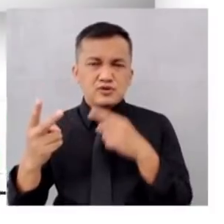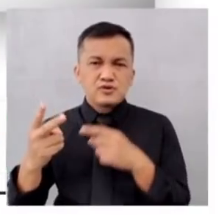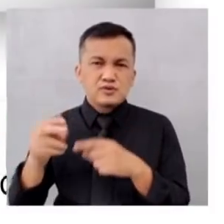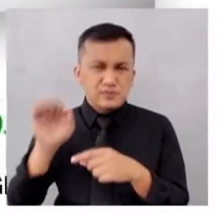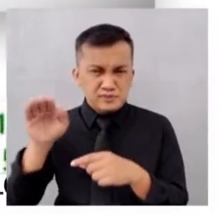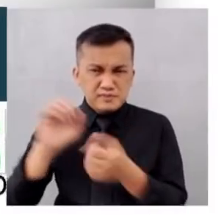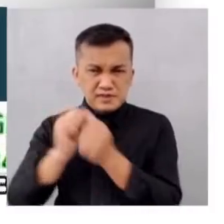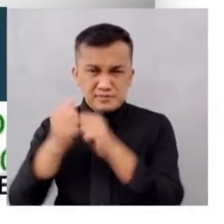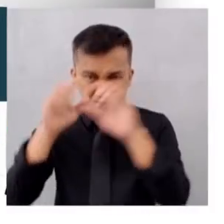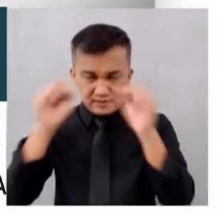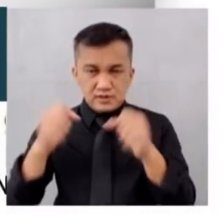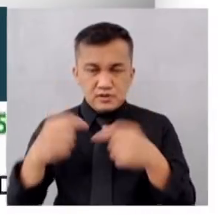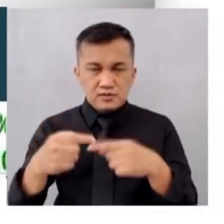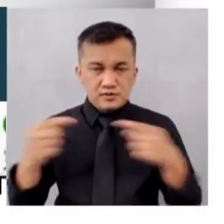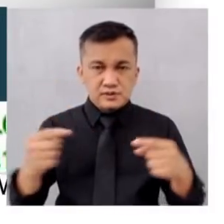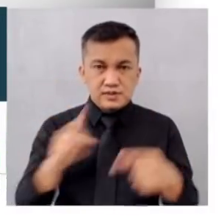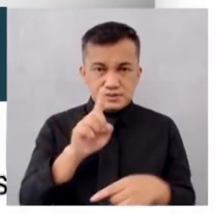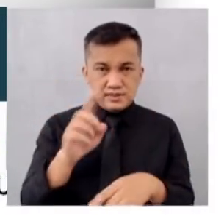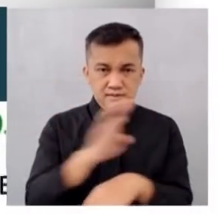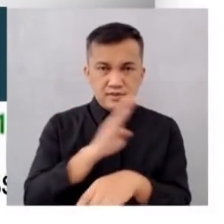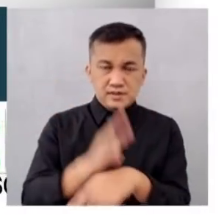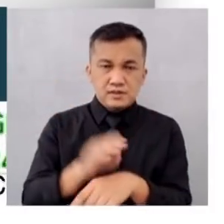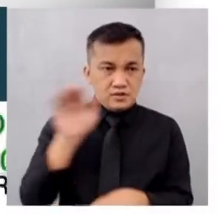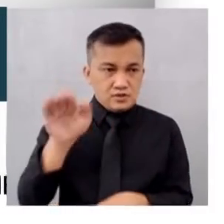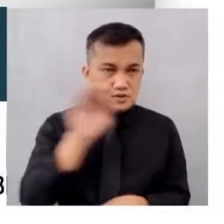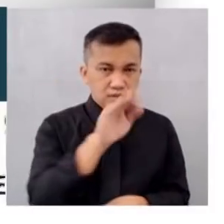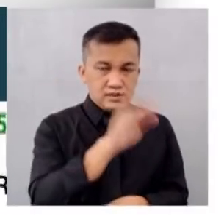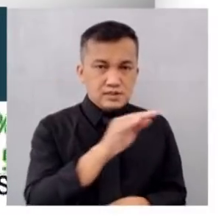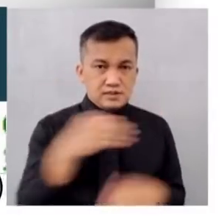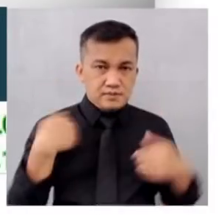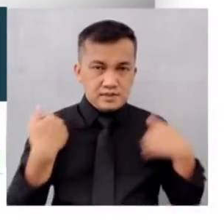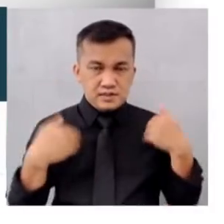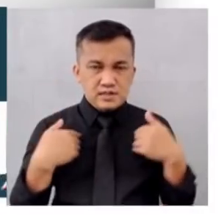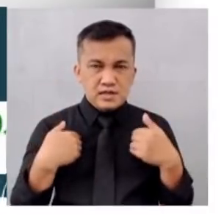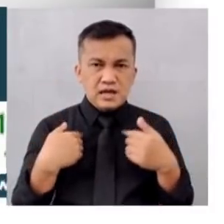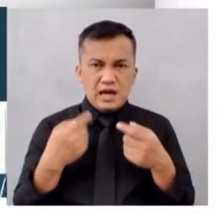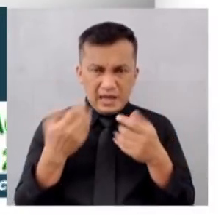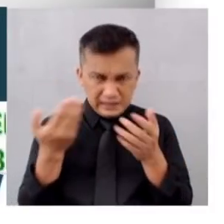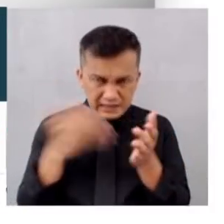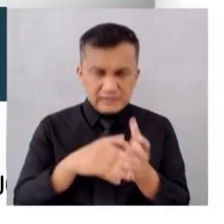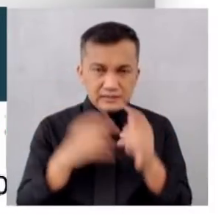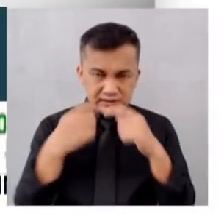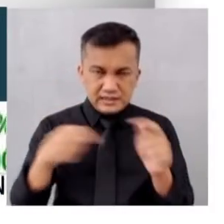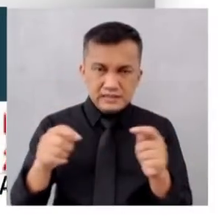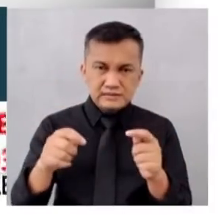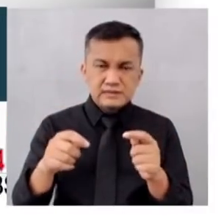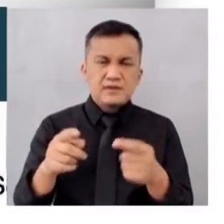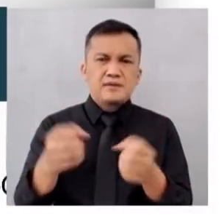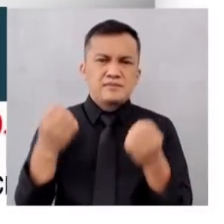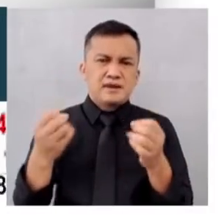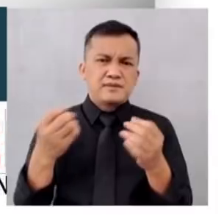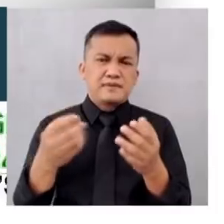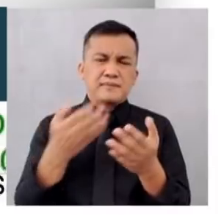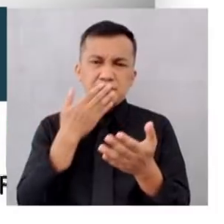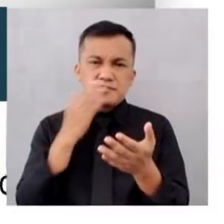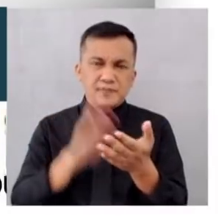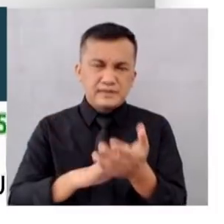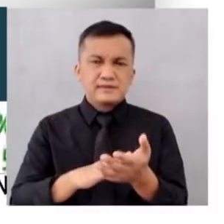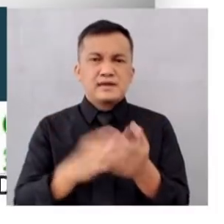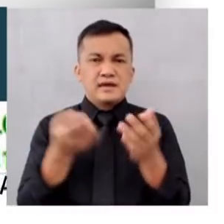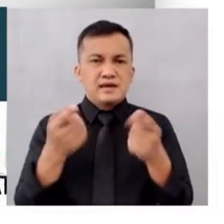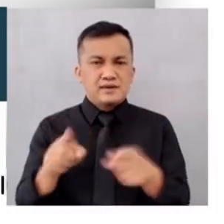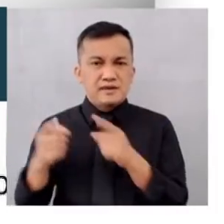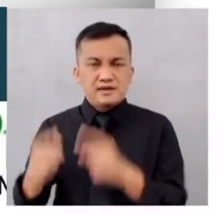Isambayan calling on the youth to resist what it calls another attempt to erase the atrocities of martial law. Human rights group